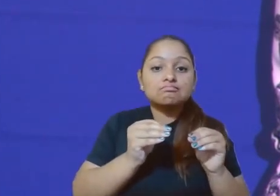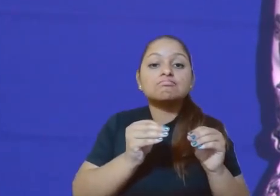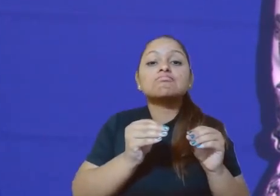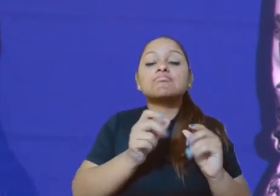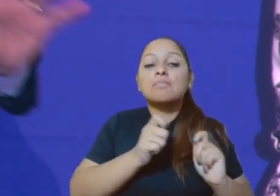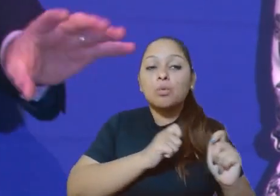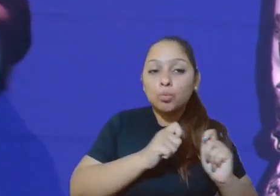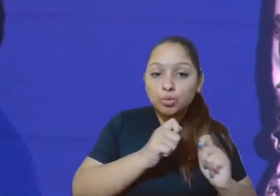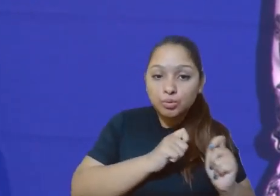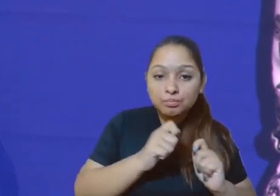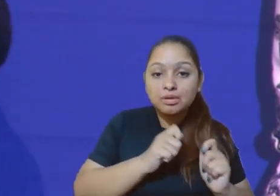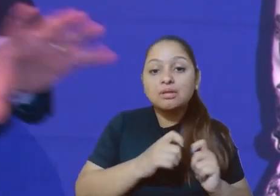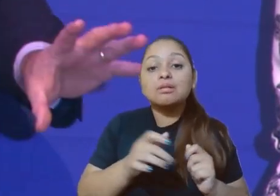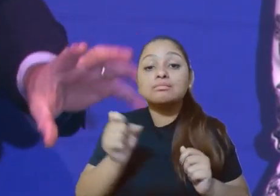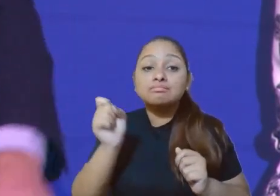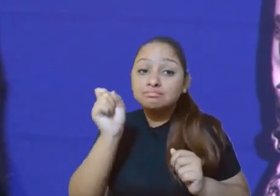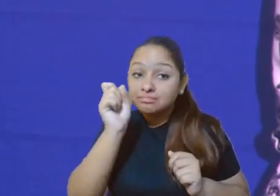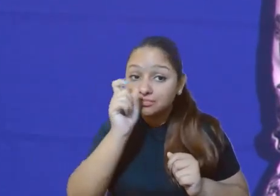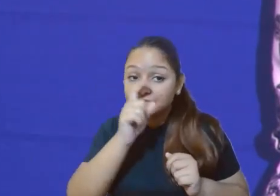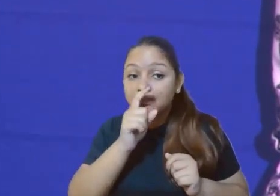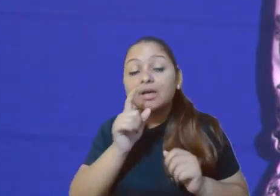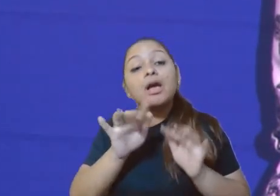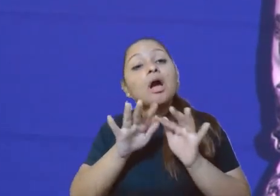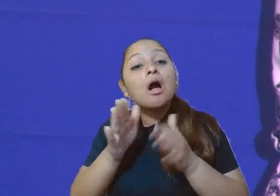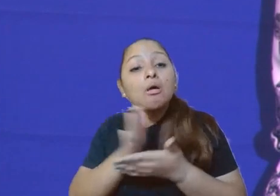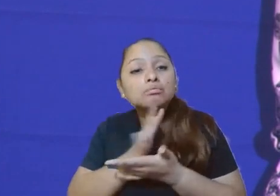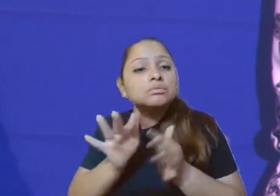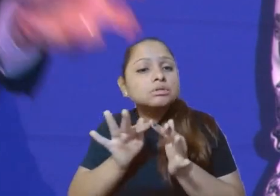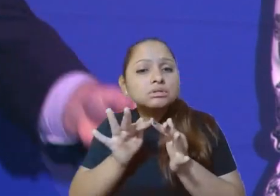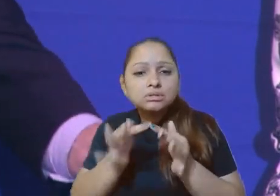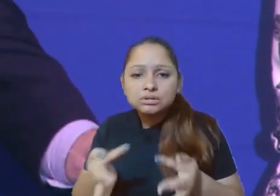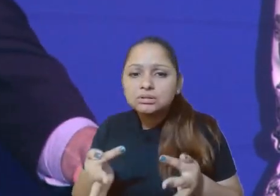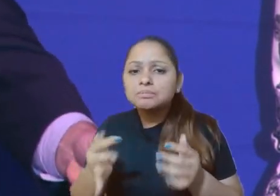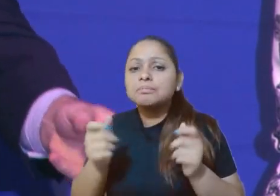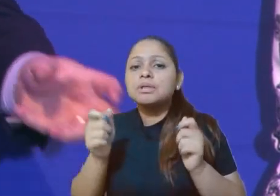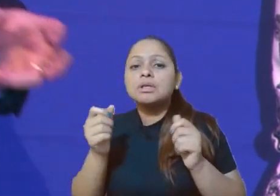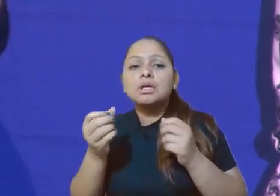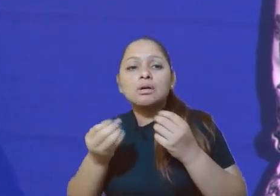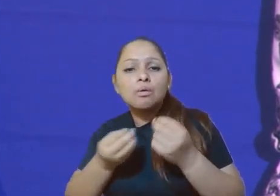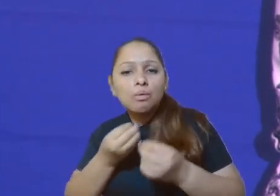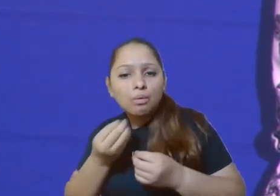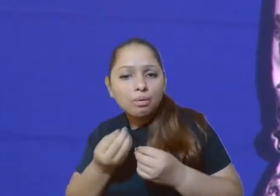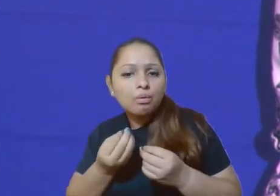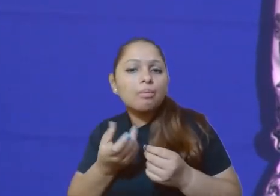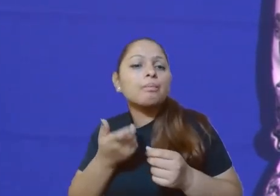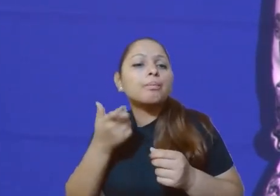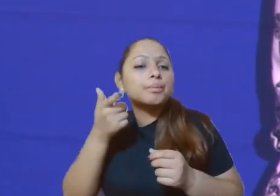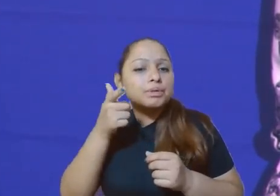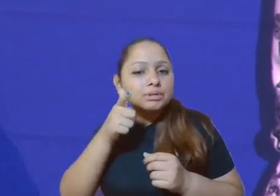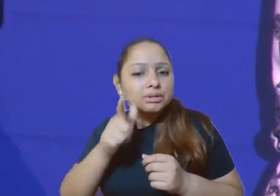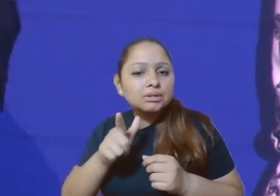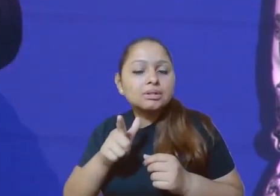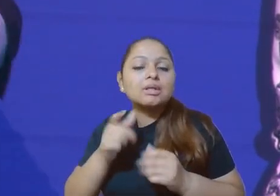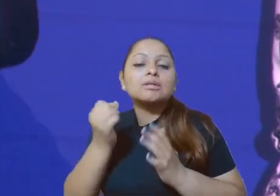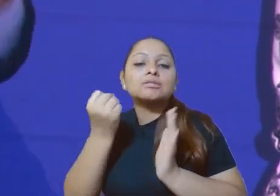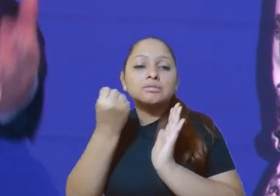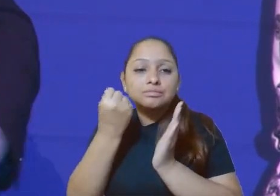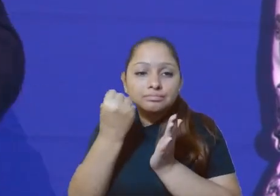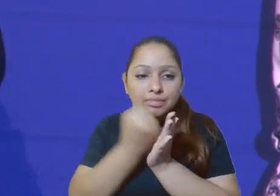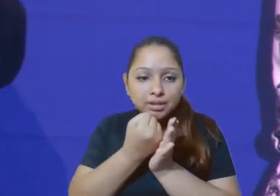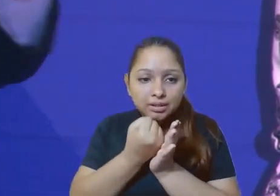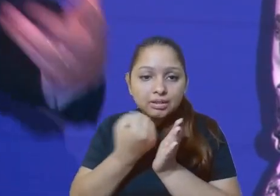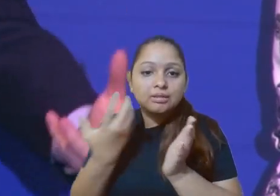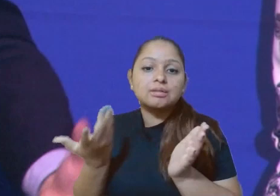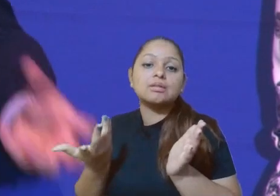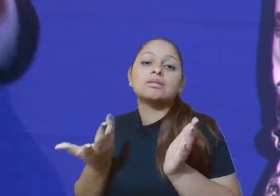economy, it happens through simple and smooth processes where you can